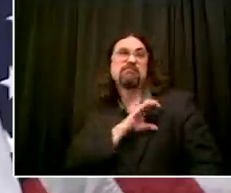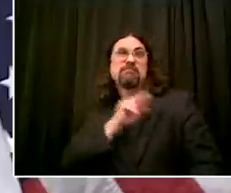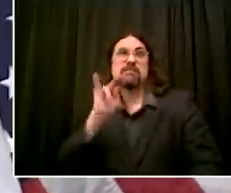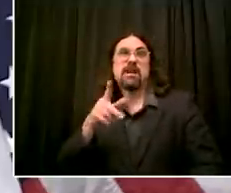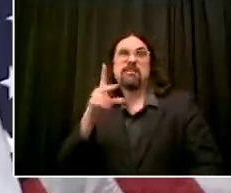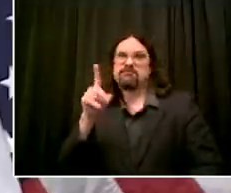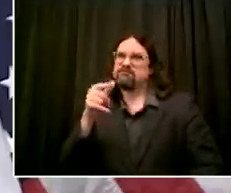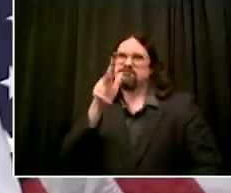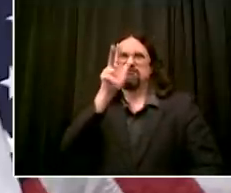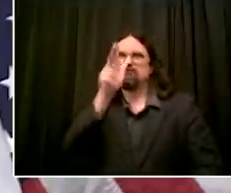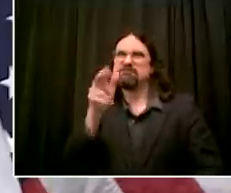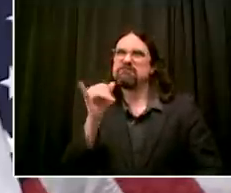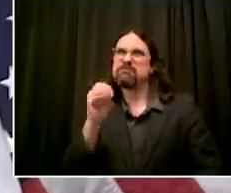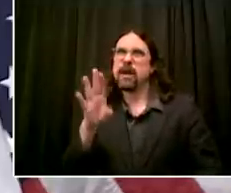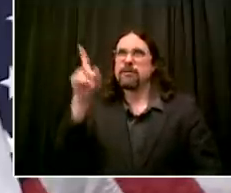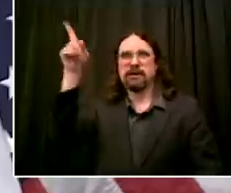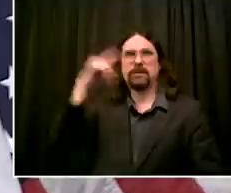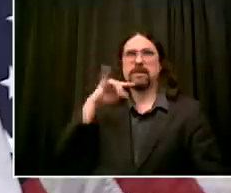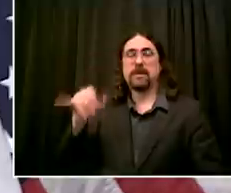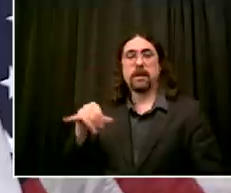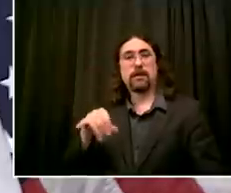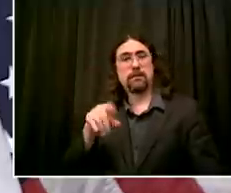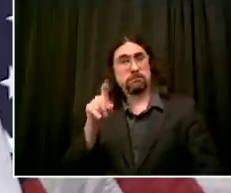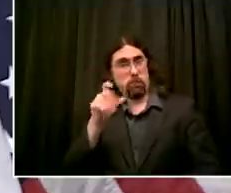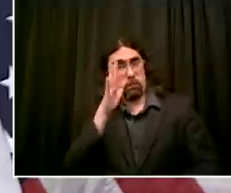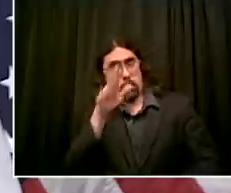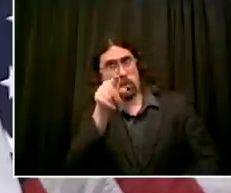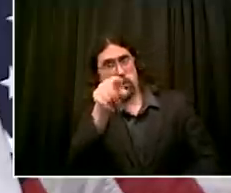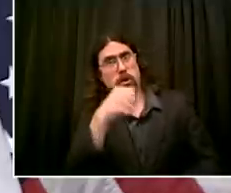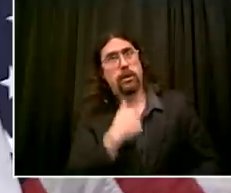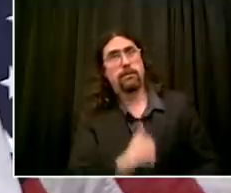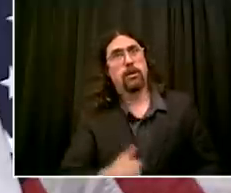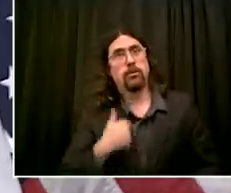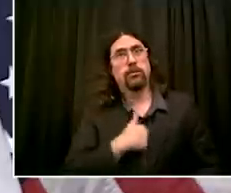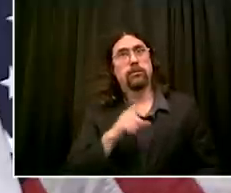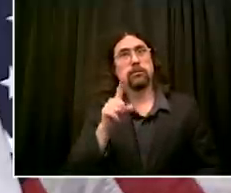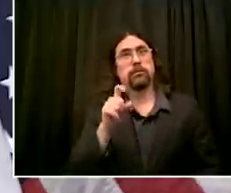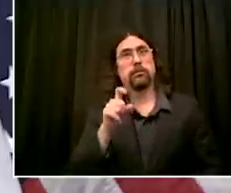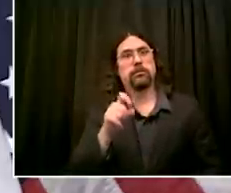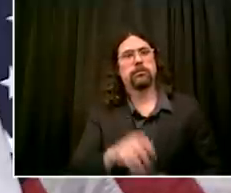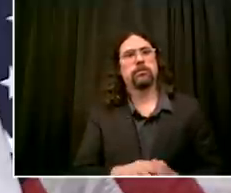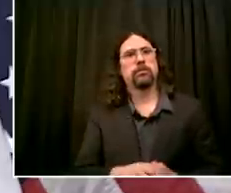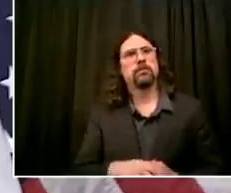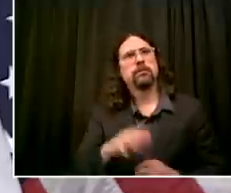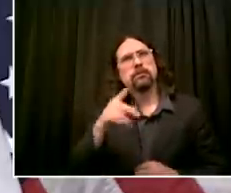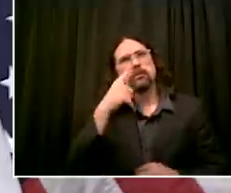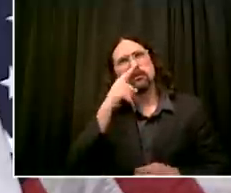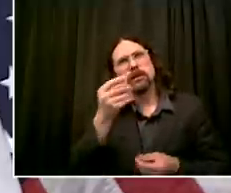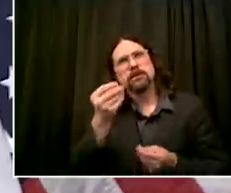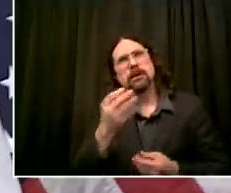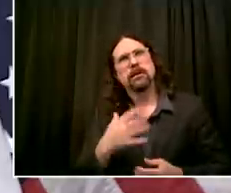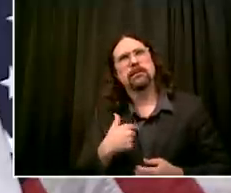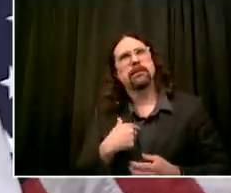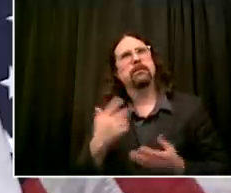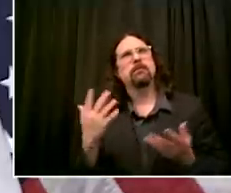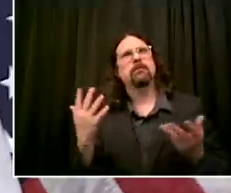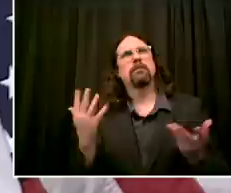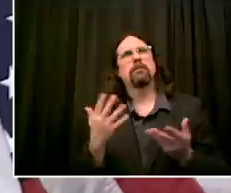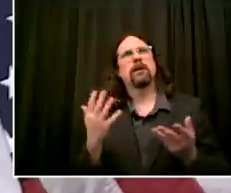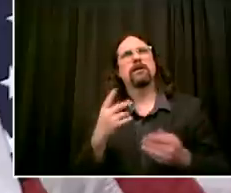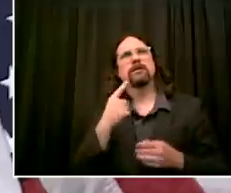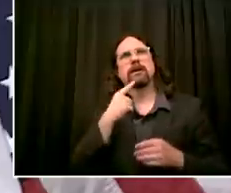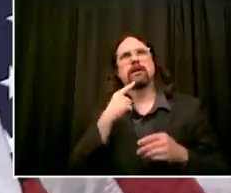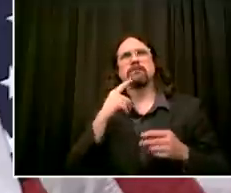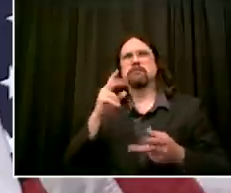publicly? Also, what would a good night tonight look like relative to the curfew? Thanks. Thank